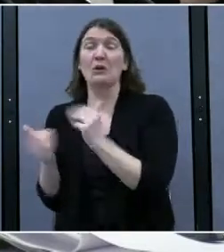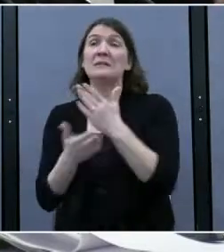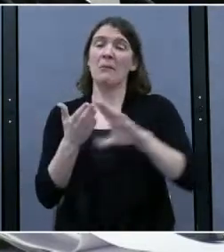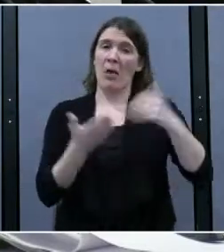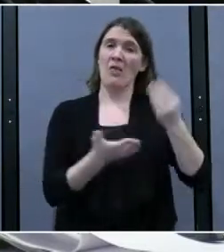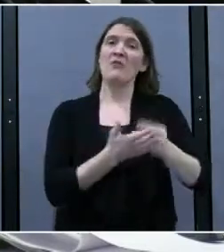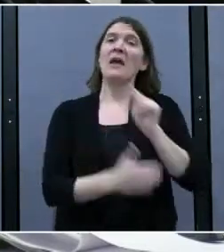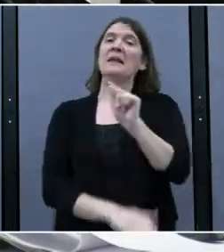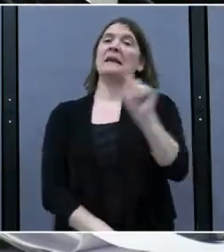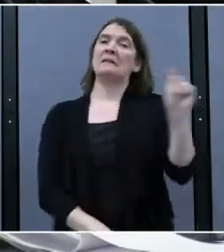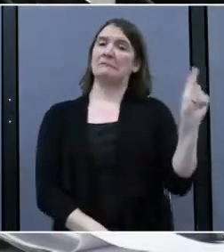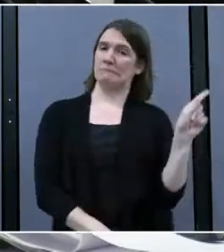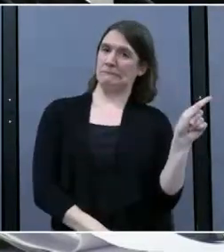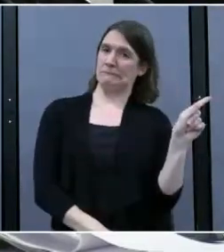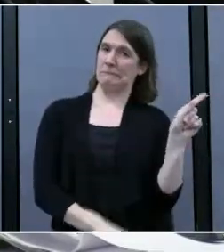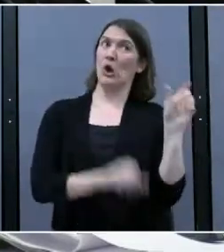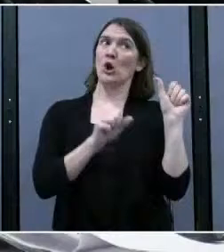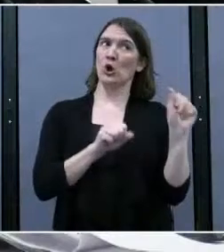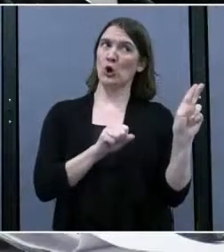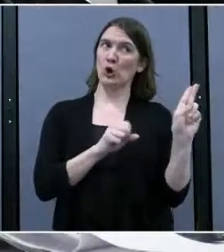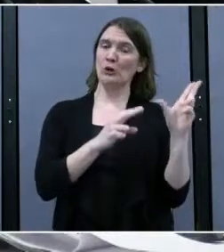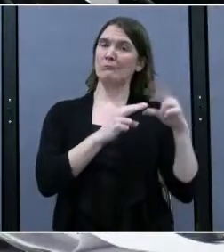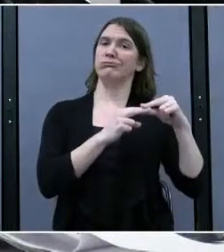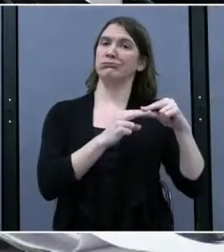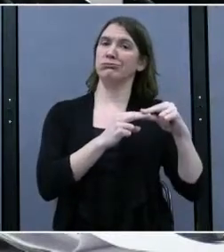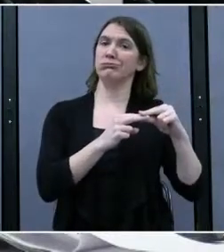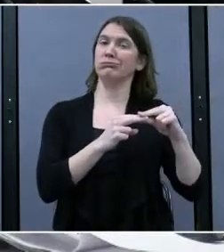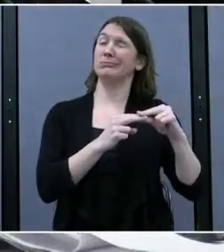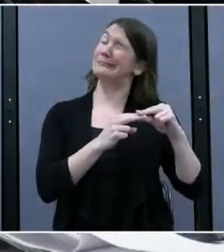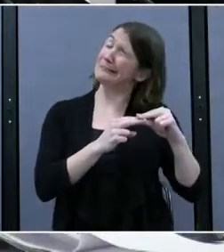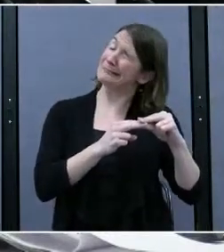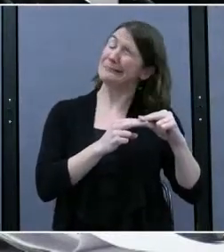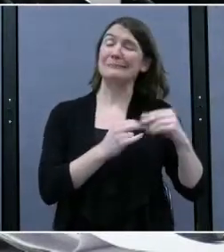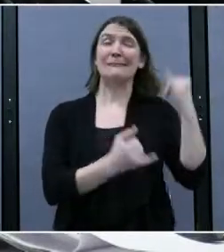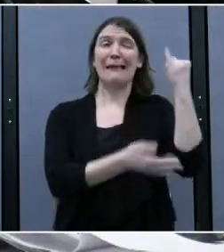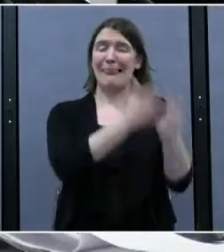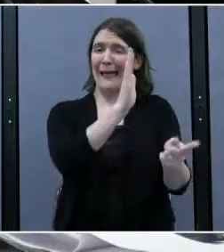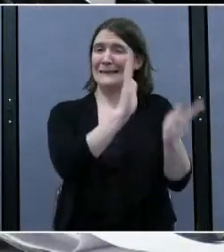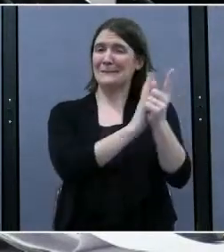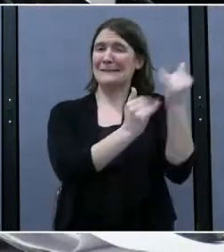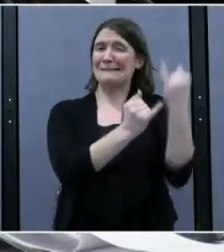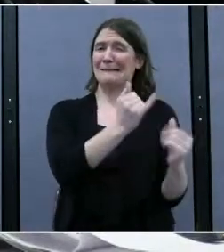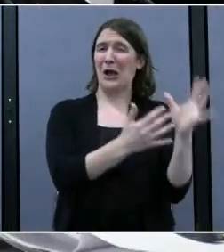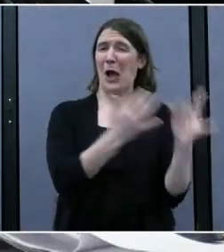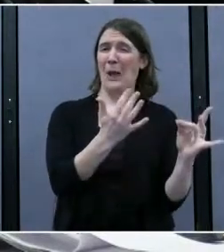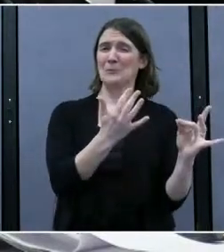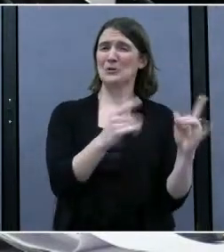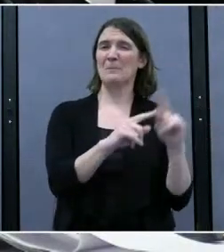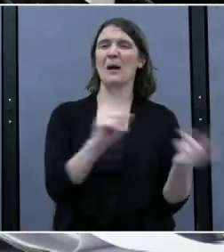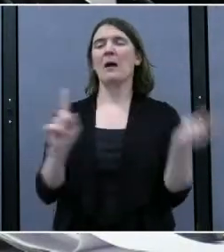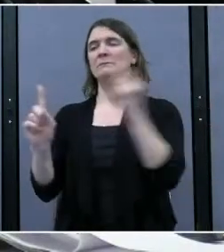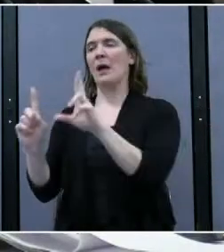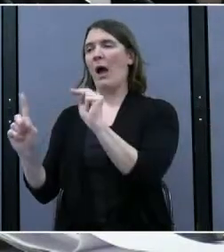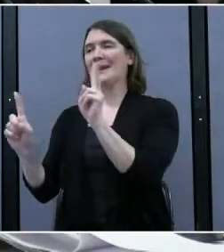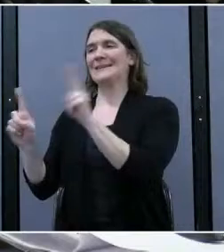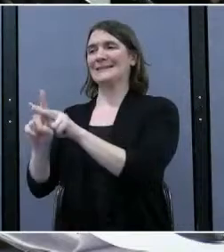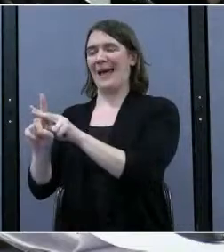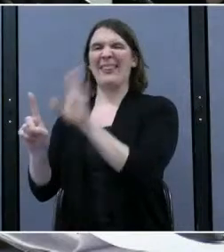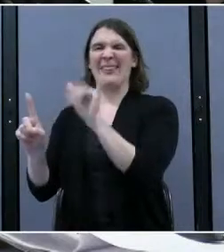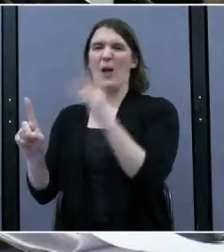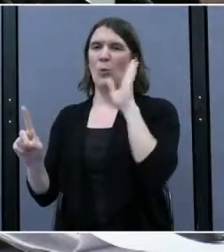funding elsewhere that could be used in a pinch, but it's typically would be the unassigned general fund